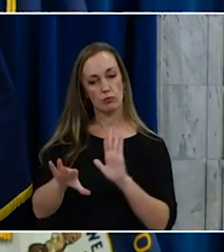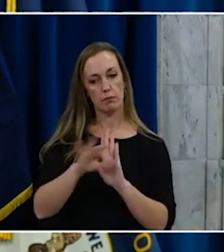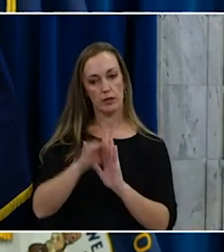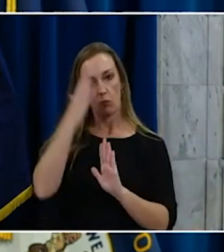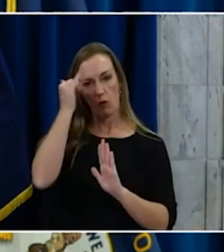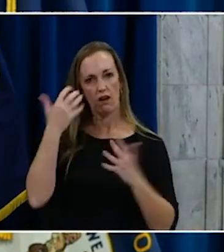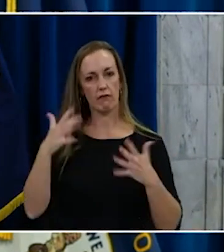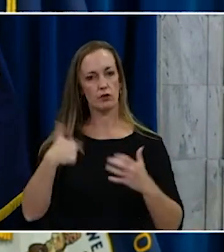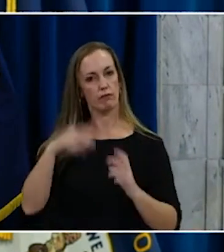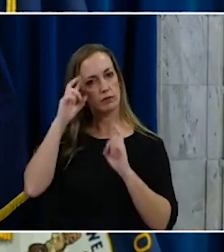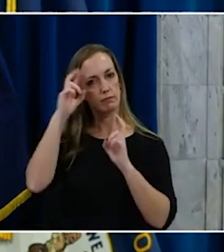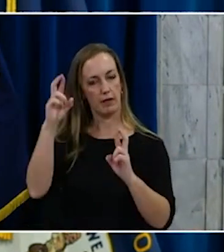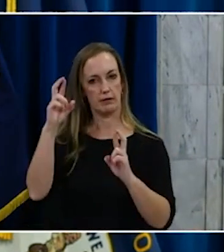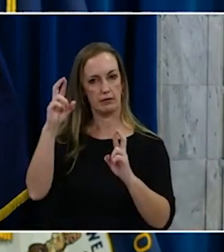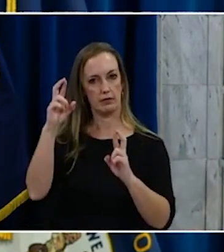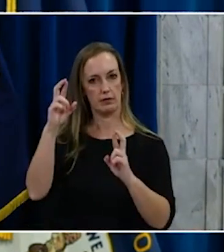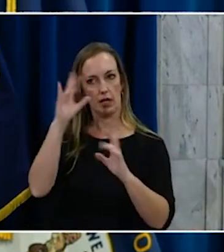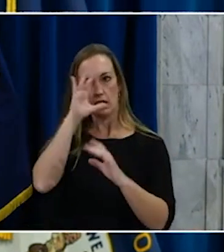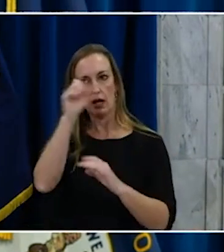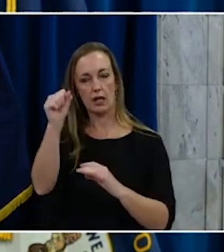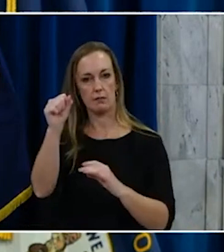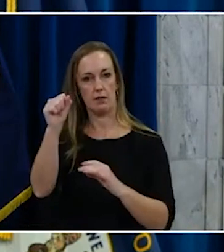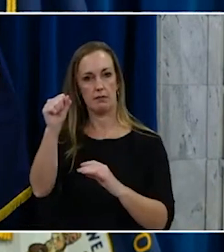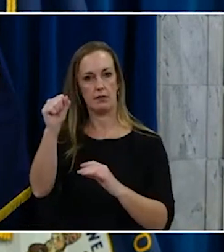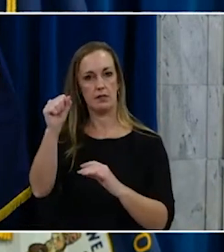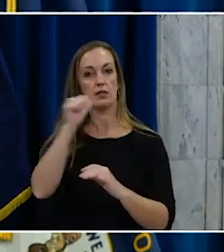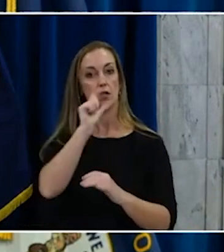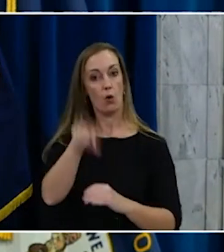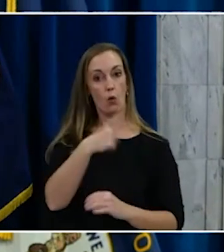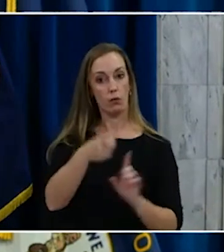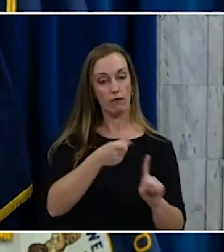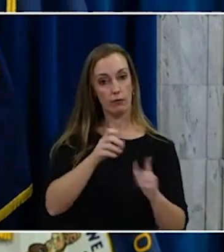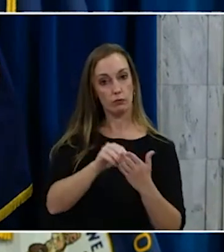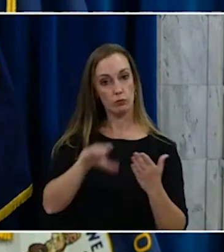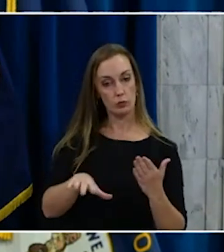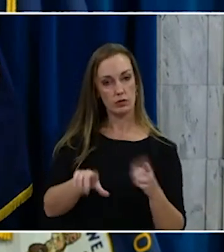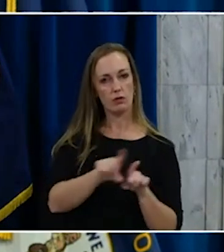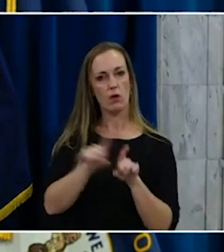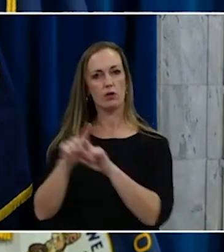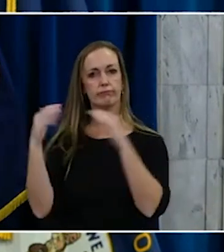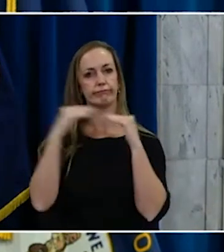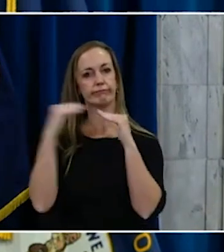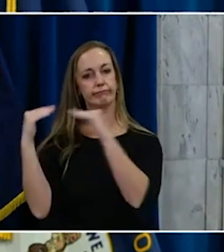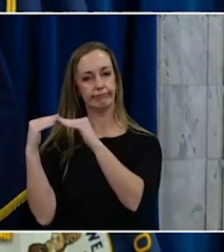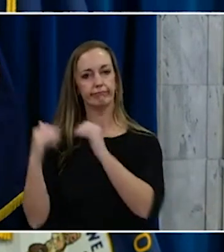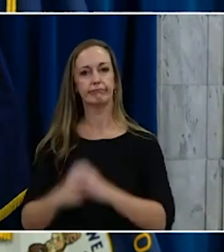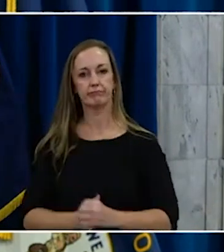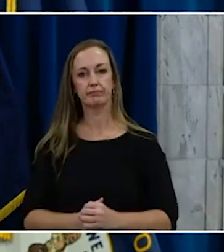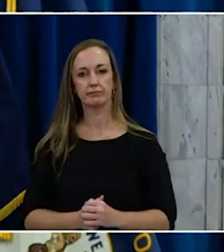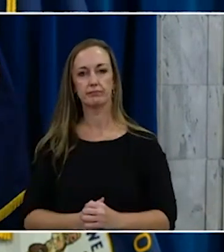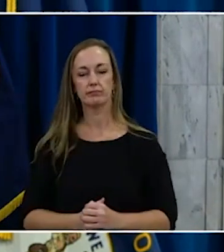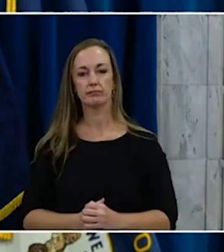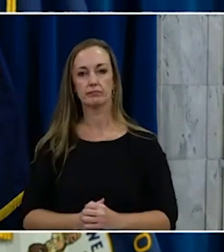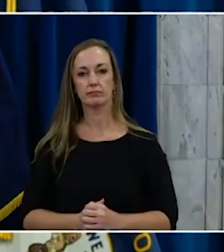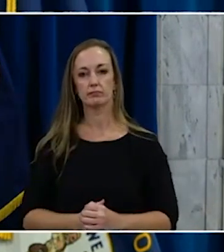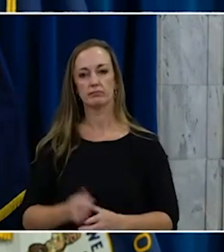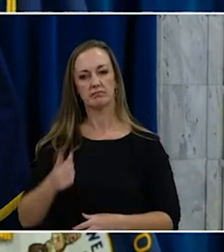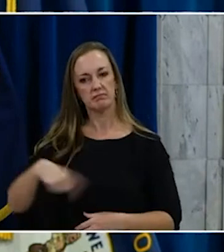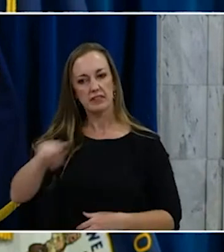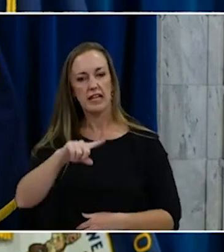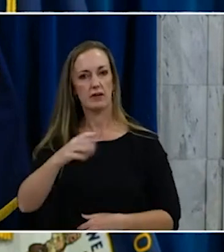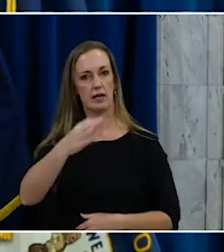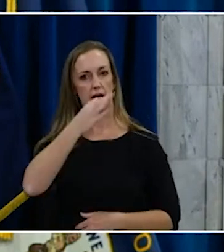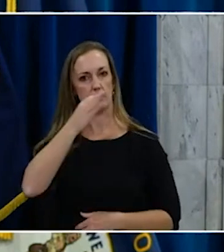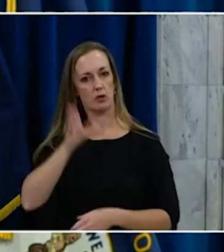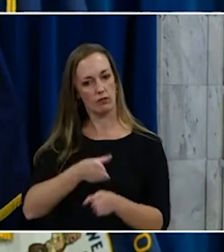have the respect and admiration of not only their students, but also their colleagues. They are experts in their